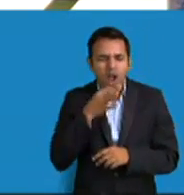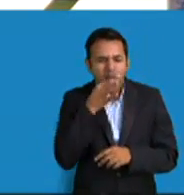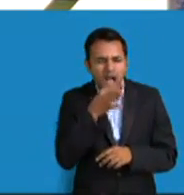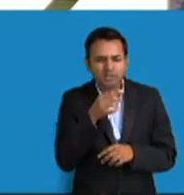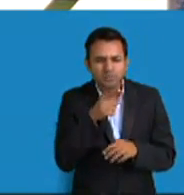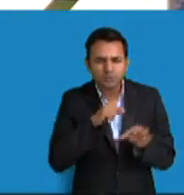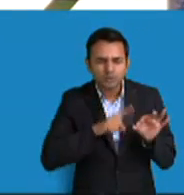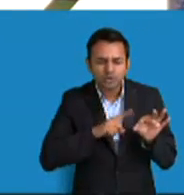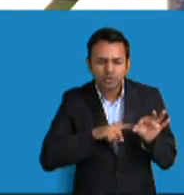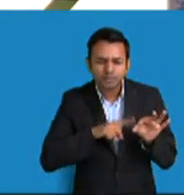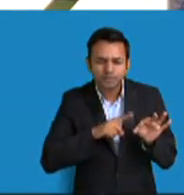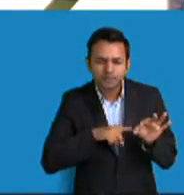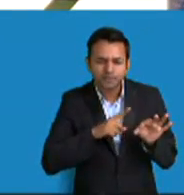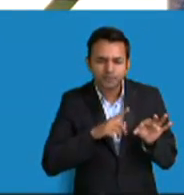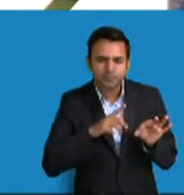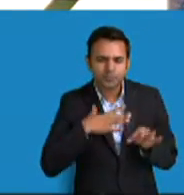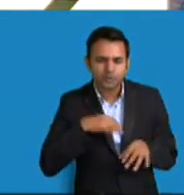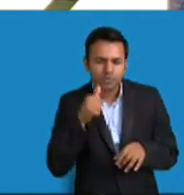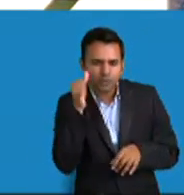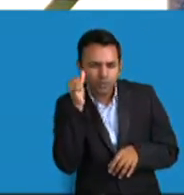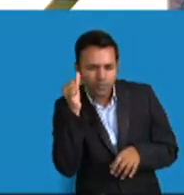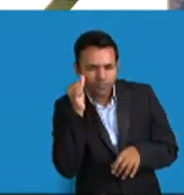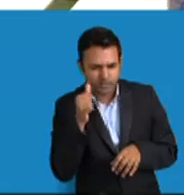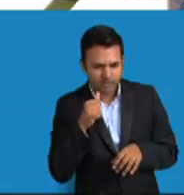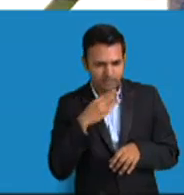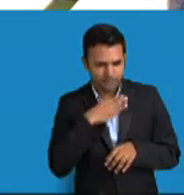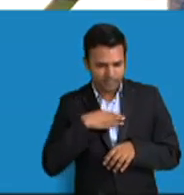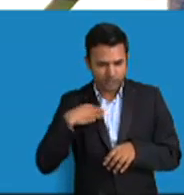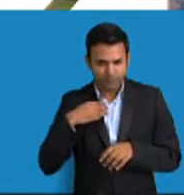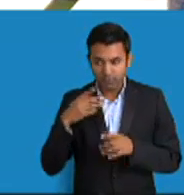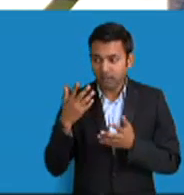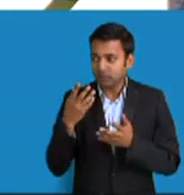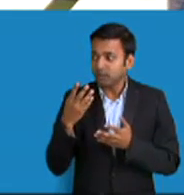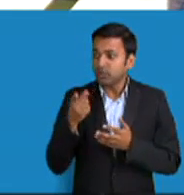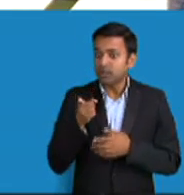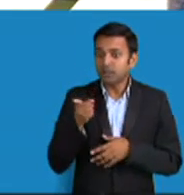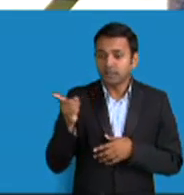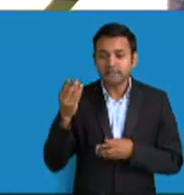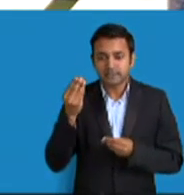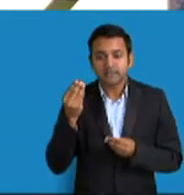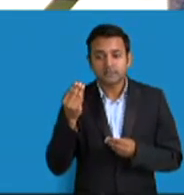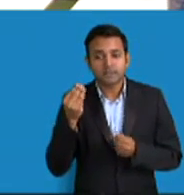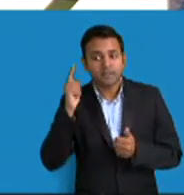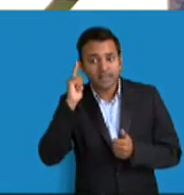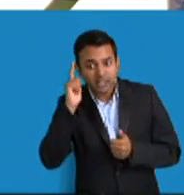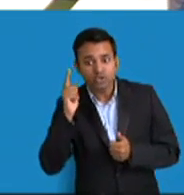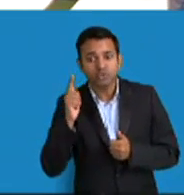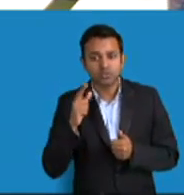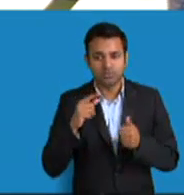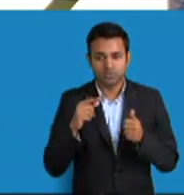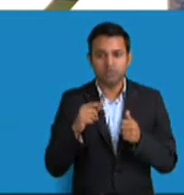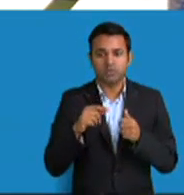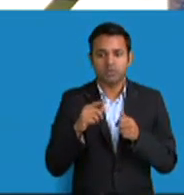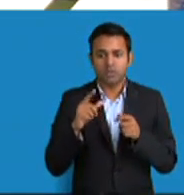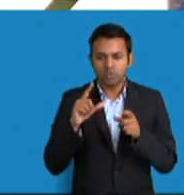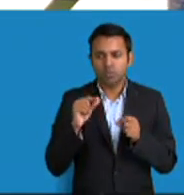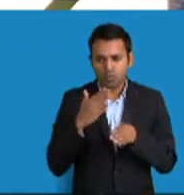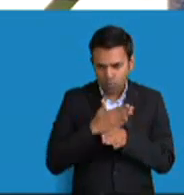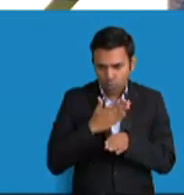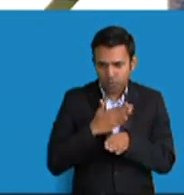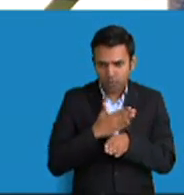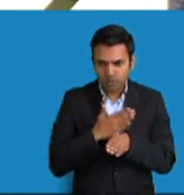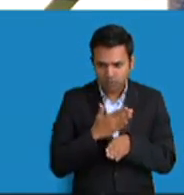Speaker, is the teachers make a difference. And are there any plans in 2018 budget